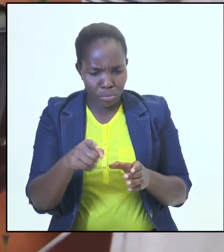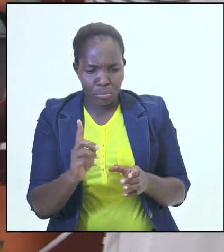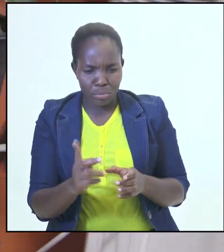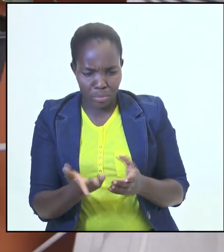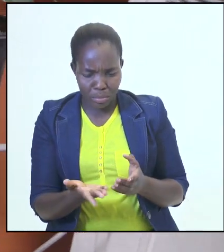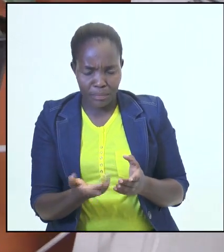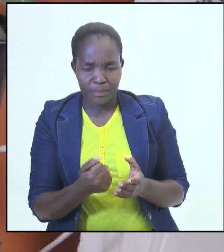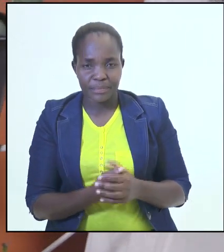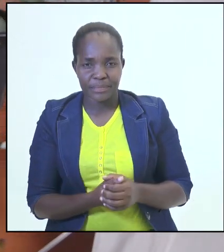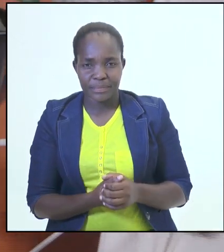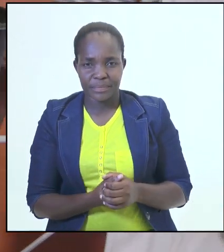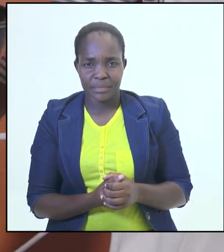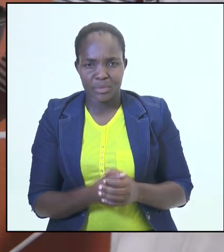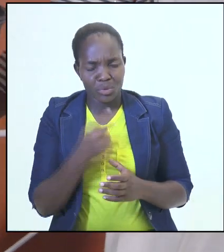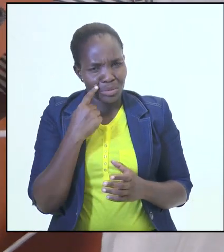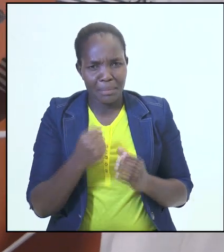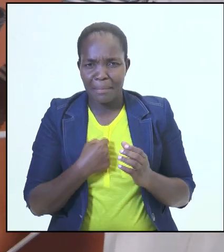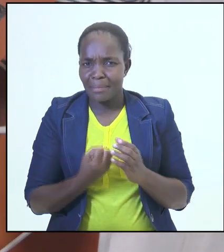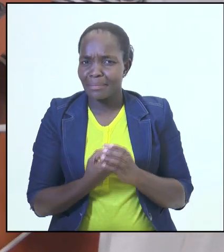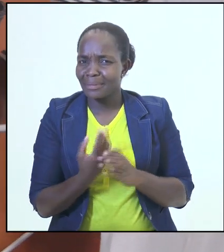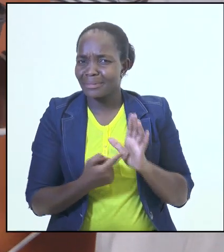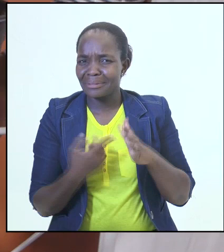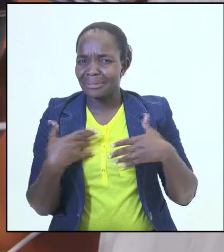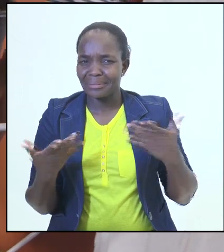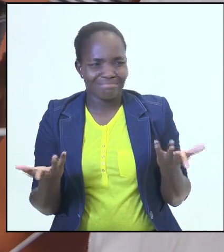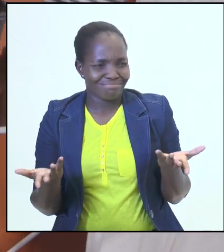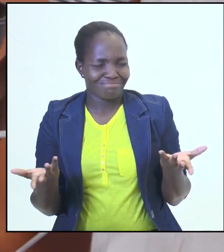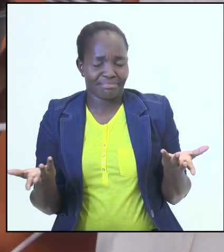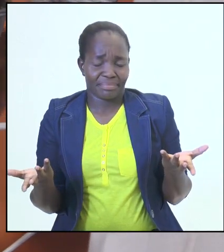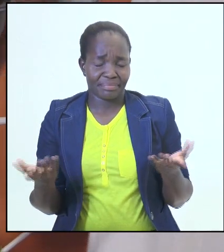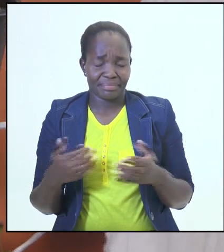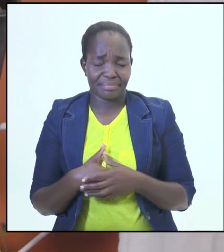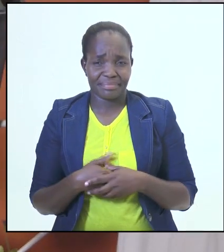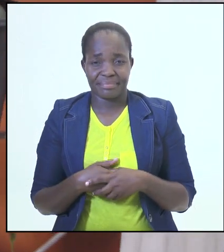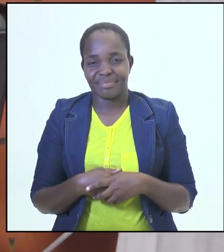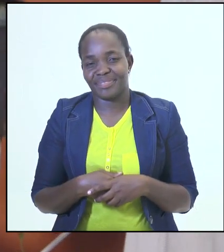Look at my plants, Winter. They are so unhappy and I don't even know how to help them.